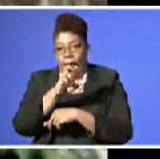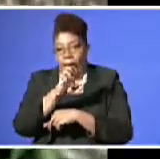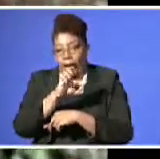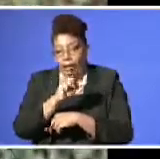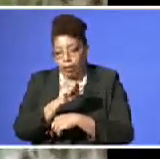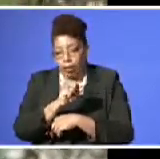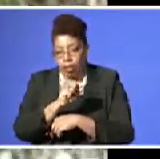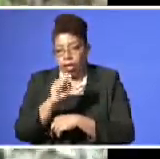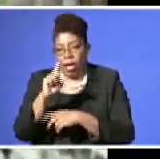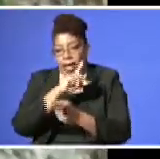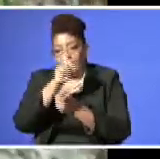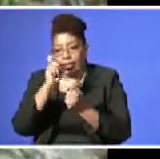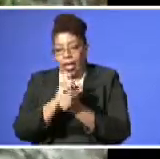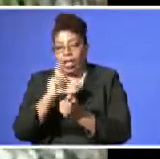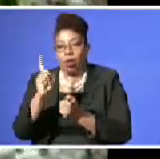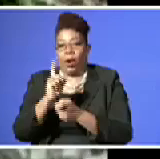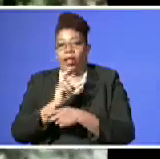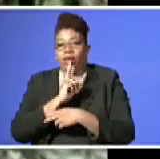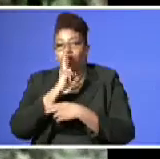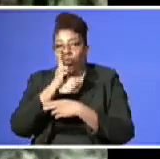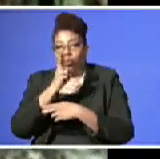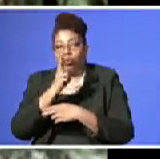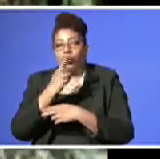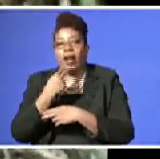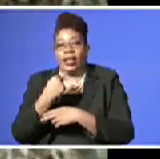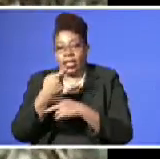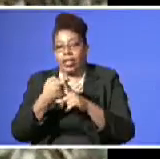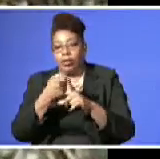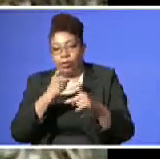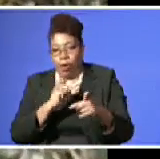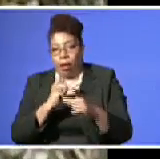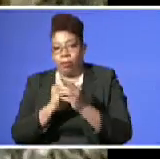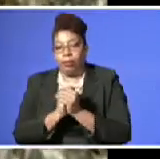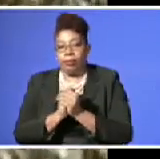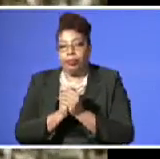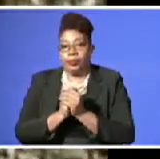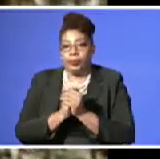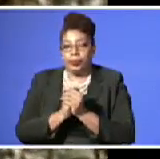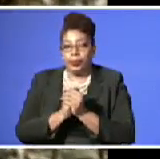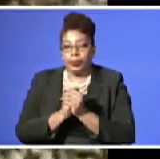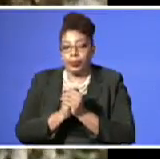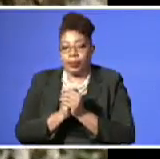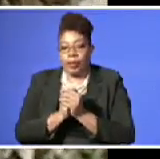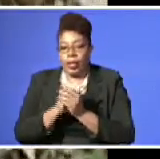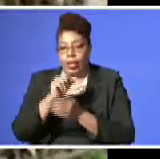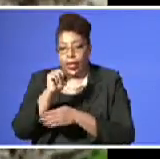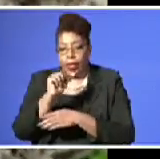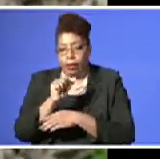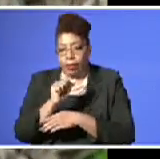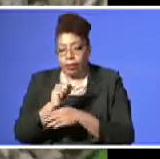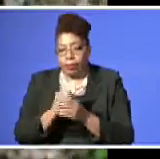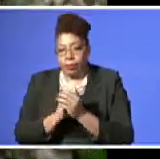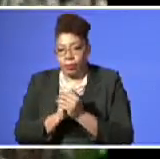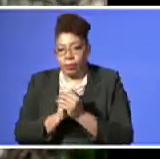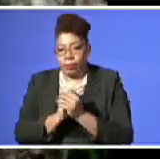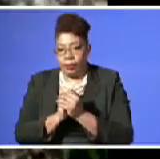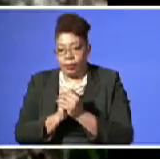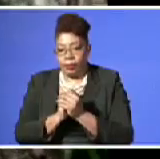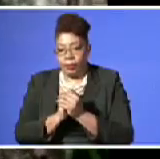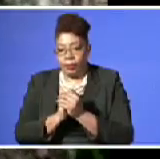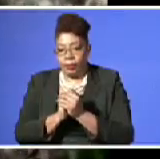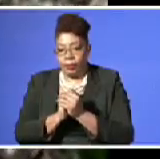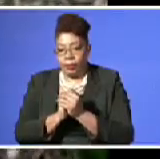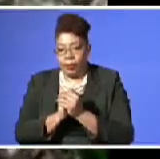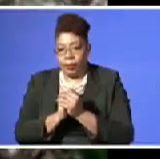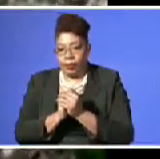exactly where the raw honey is sourced from. A hive is individual, and the apiary is like a bee